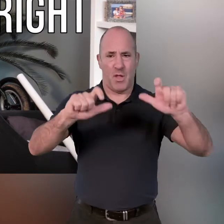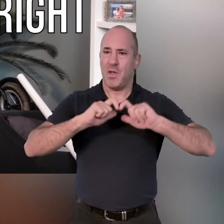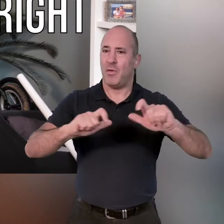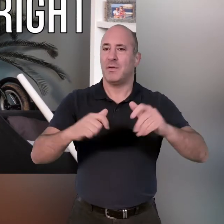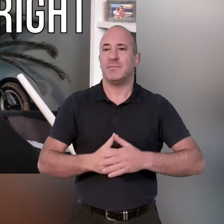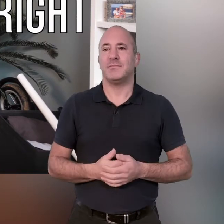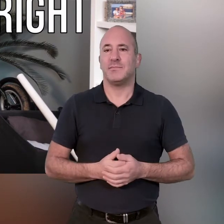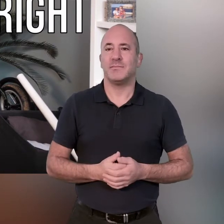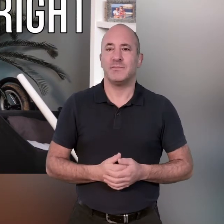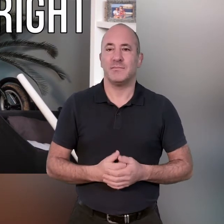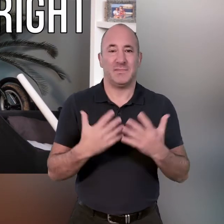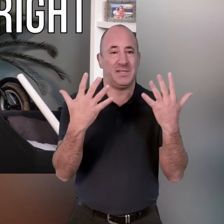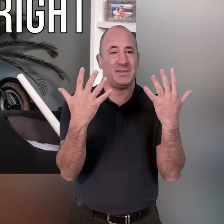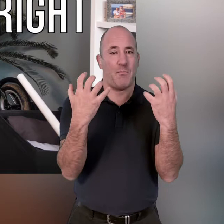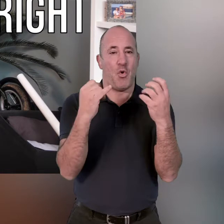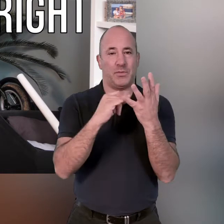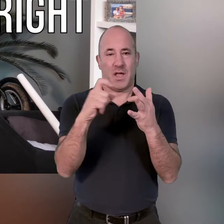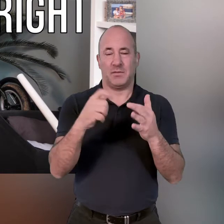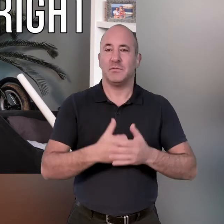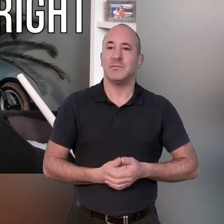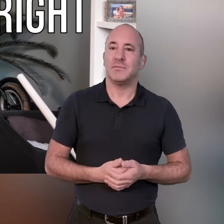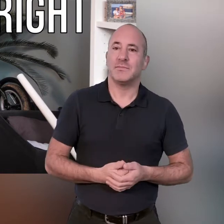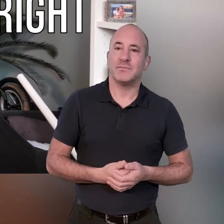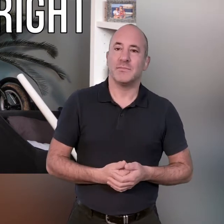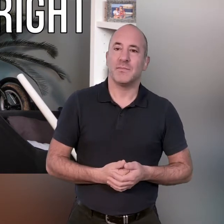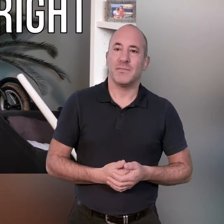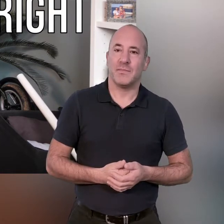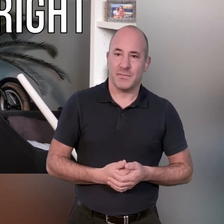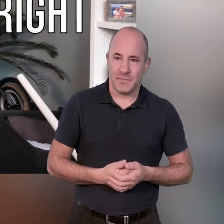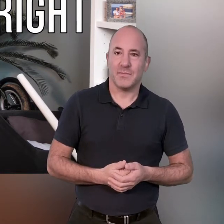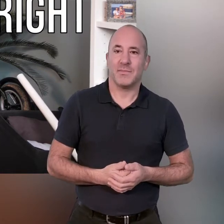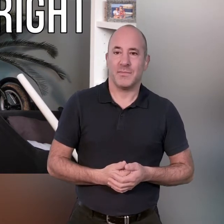going. 10 seconds to go.